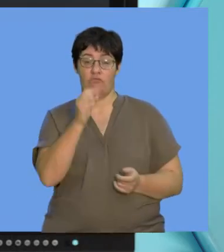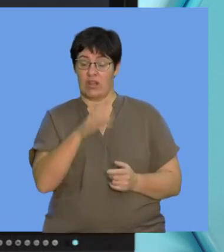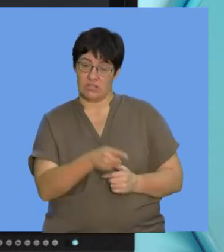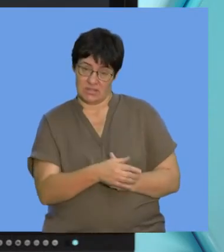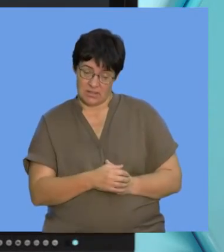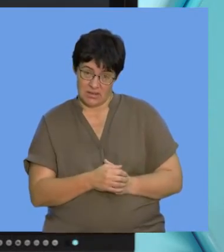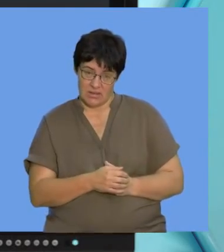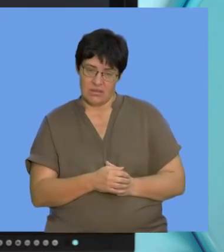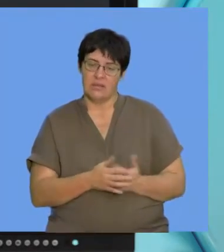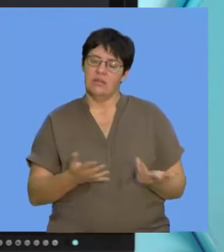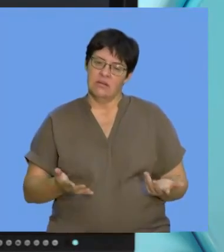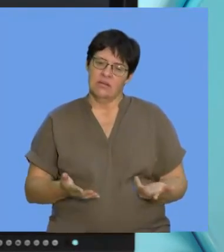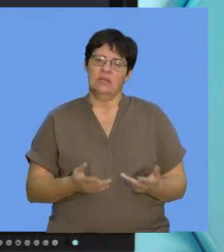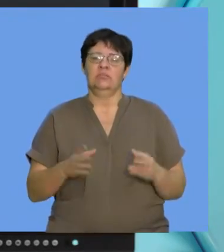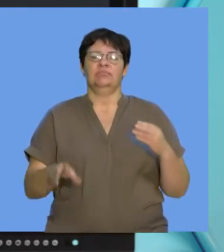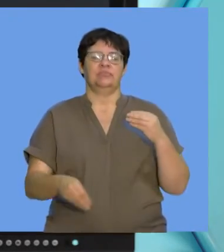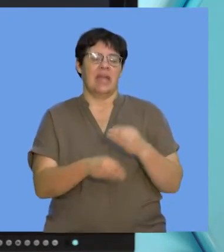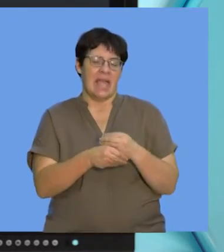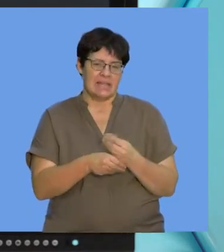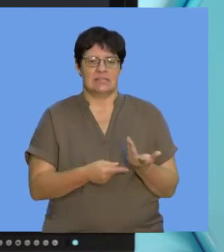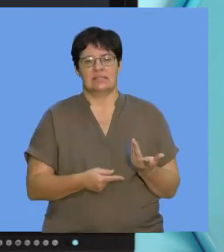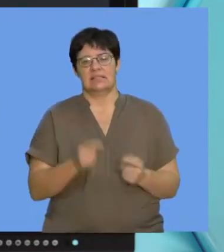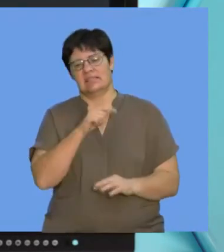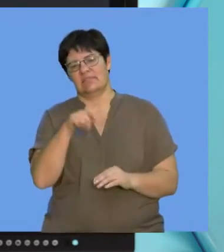fractions, it will be adding fractions and